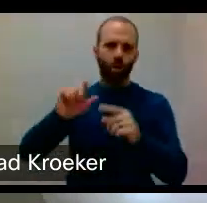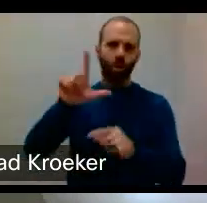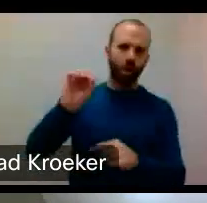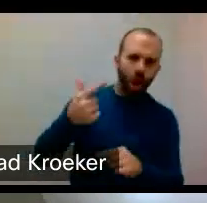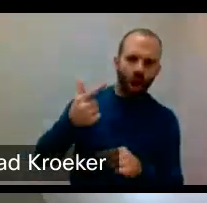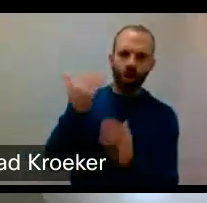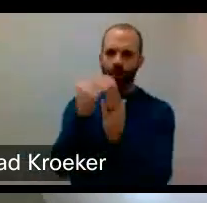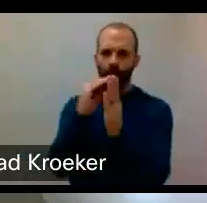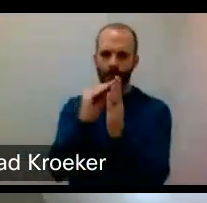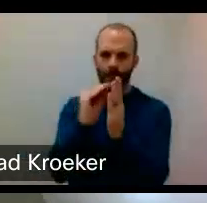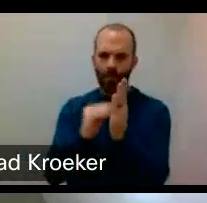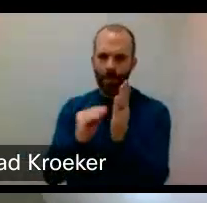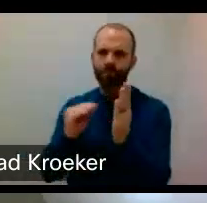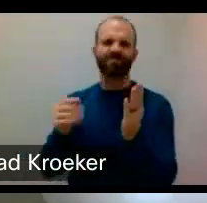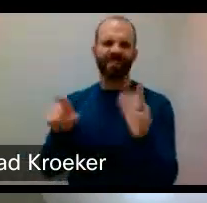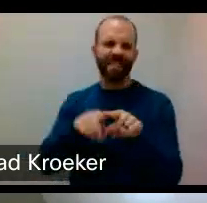of assignments.